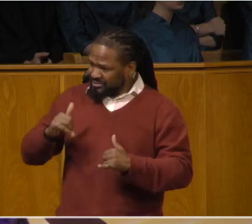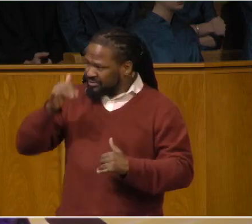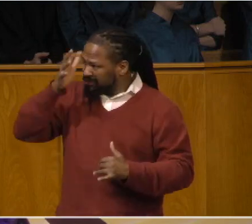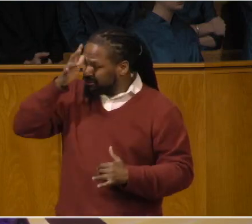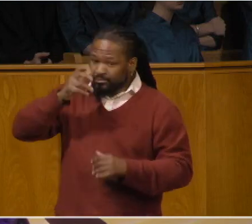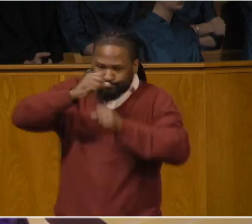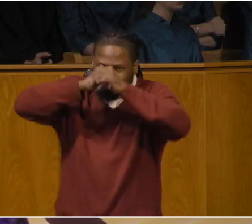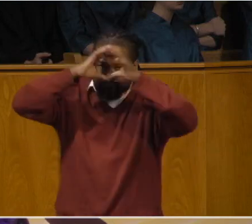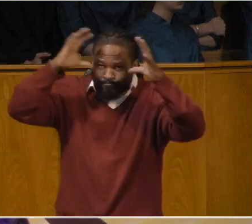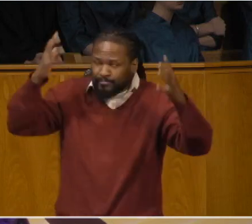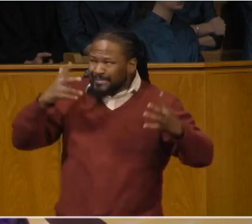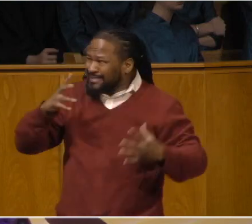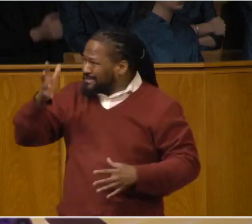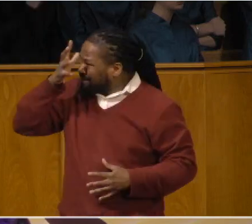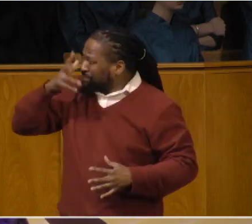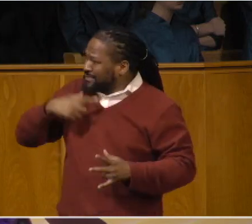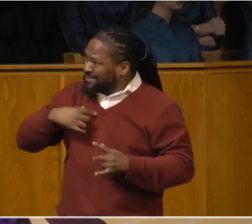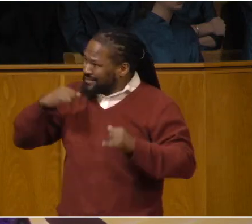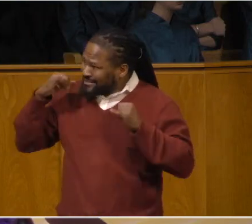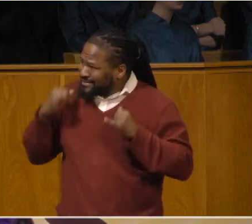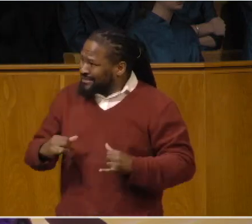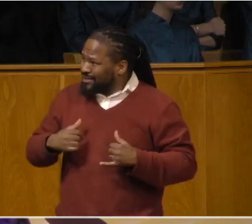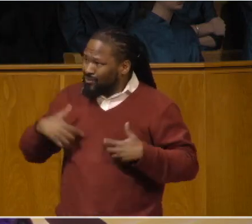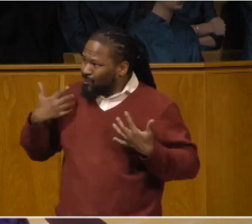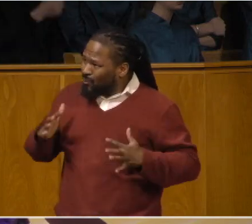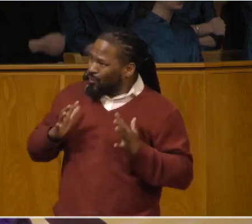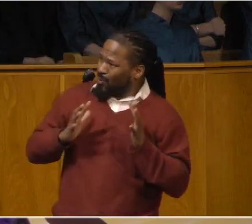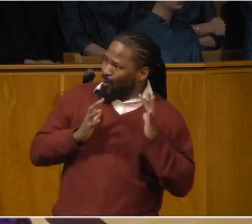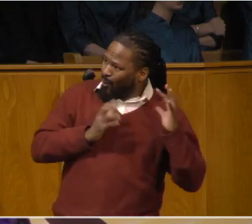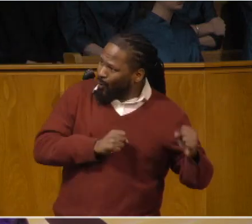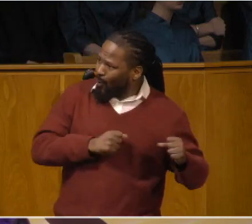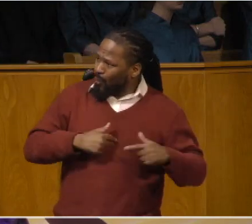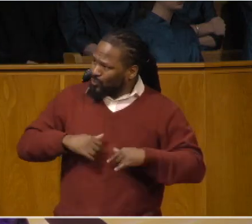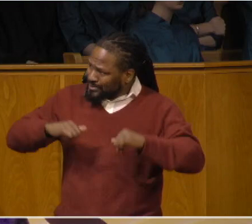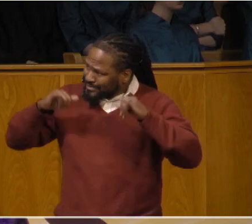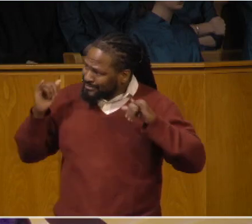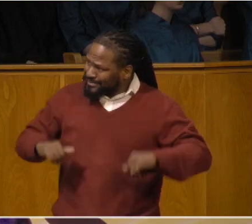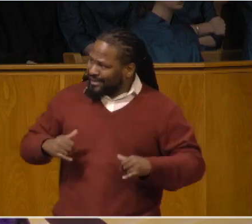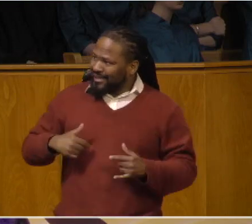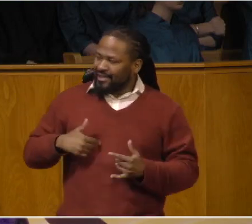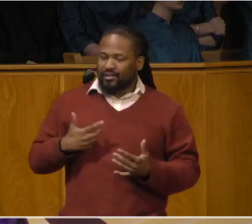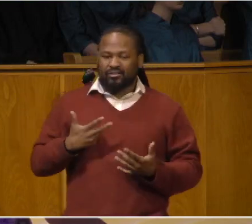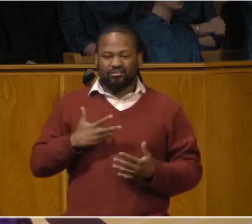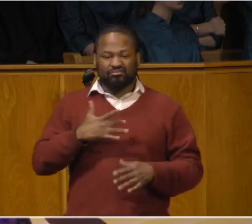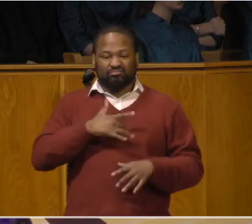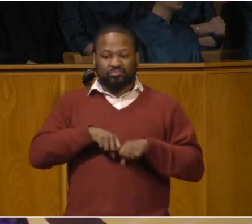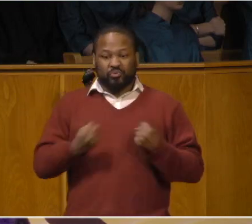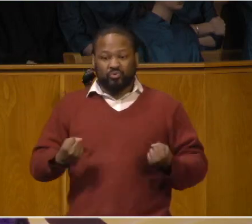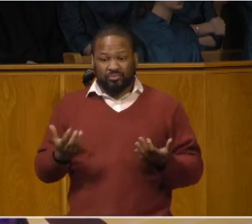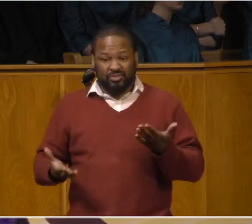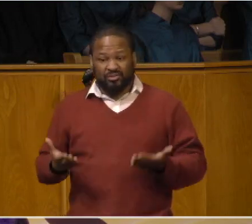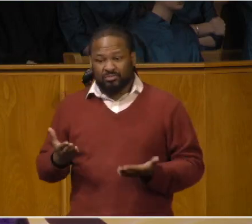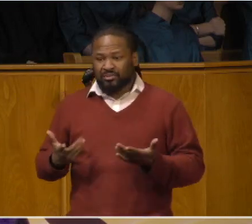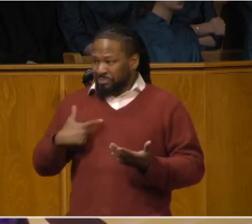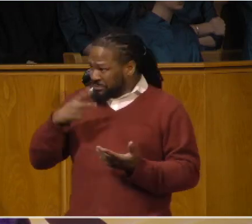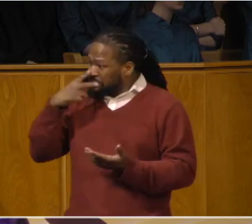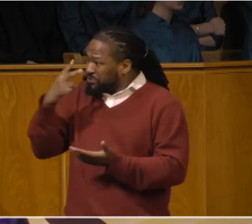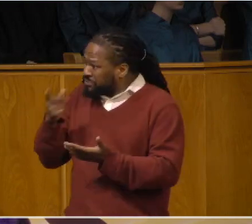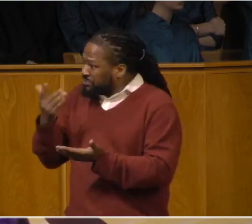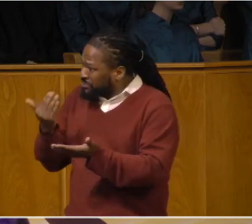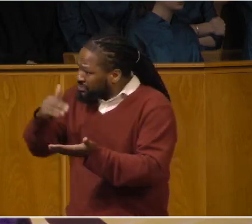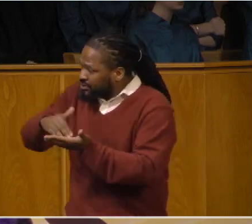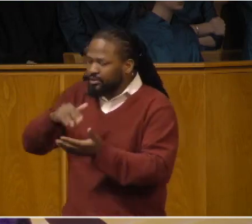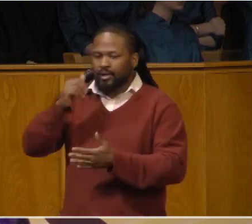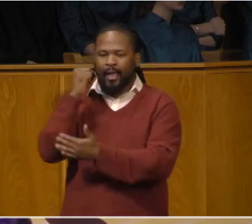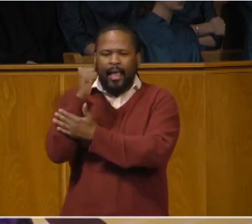Brokenness, broken spirits, broken hearts. He didn't know if he would see his father again. Abraham didn't know if he would see his